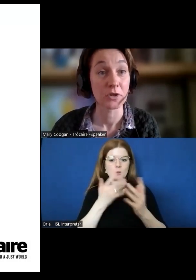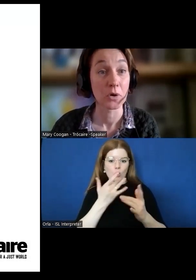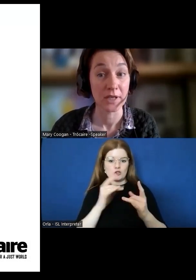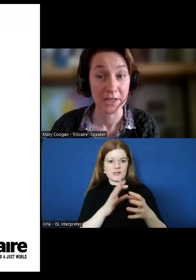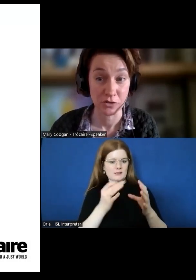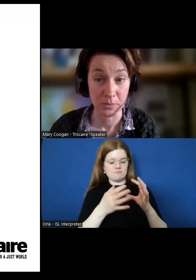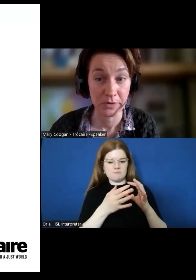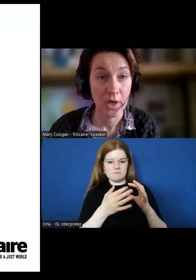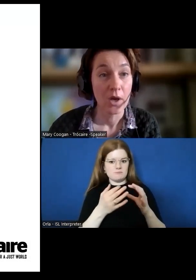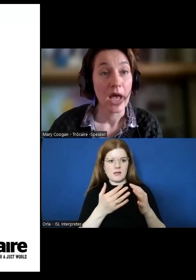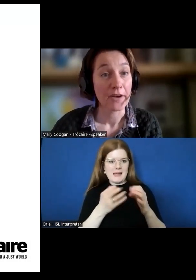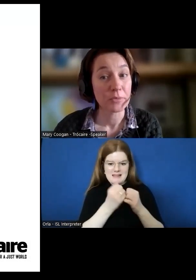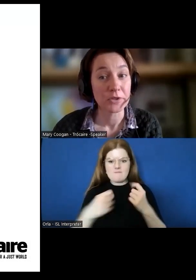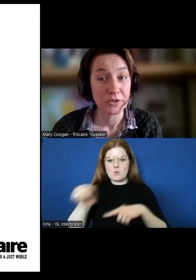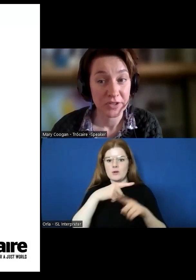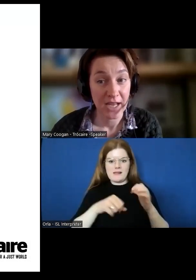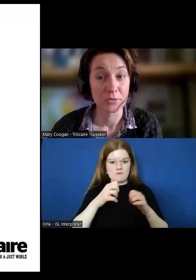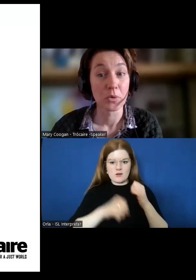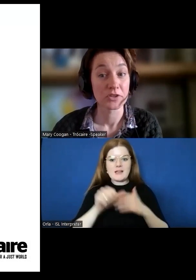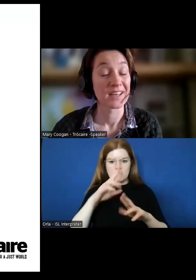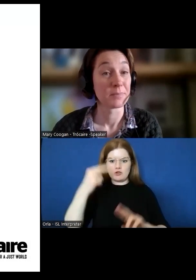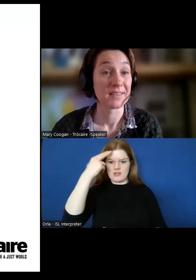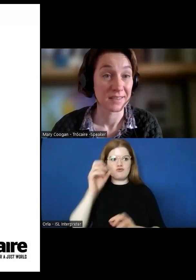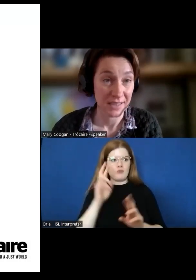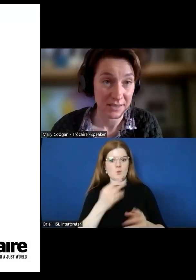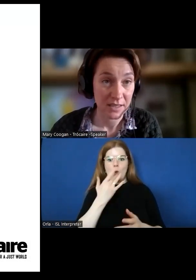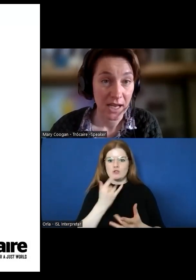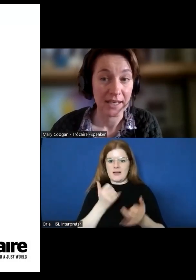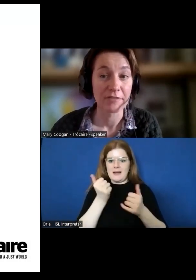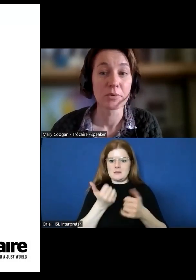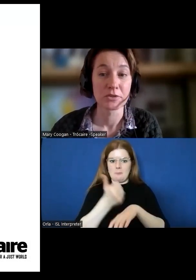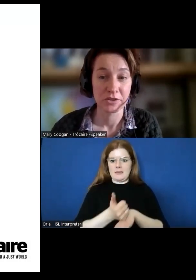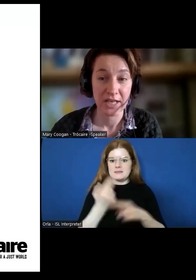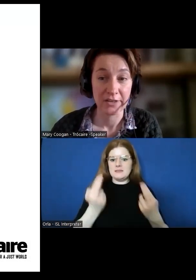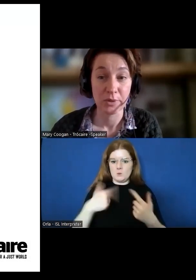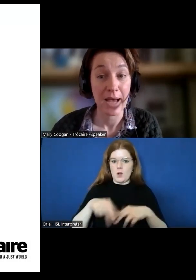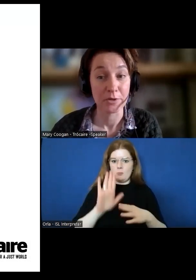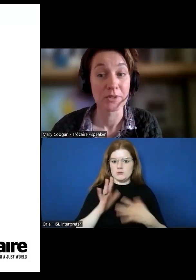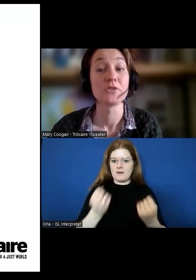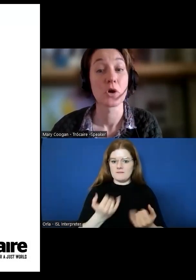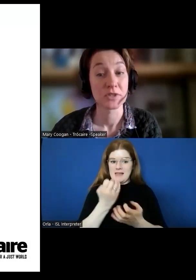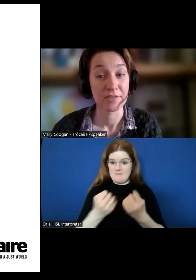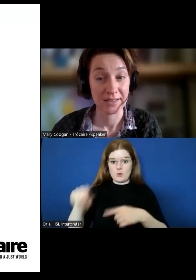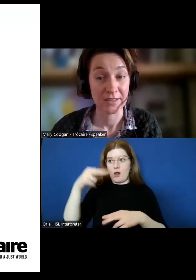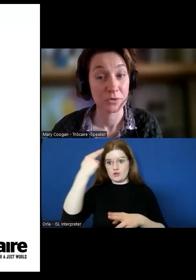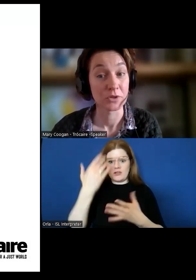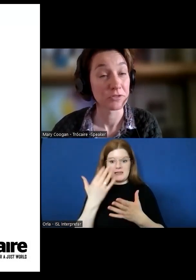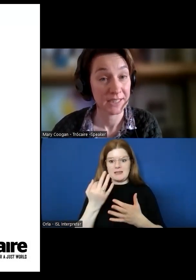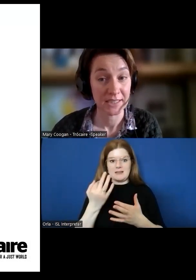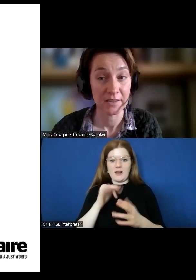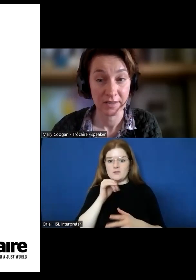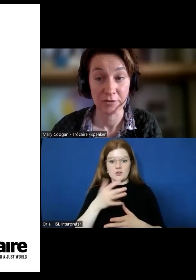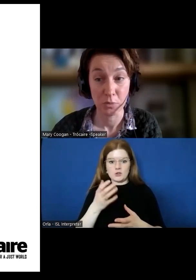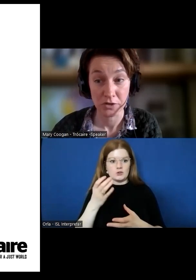relatable across all age groups. Everyone understands water as a basic need, and everyone understands what happens when you don't have access to